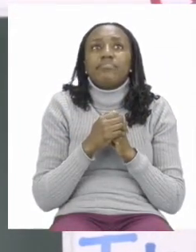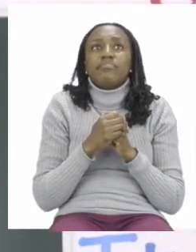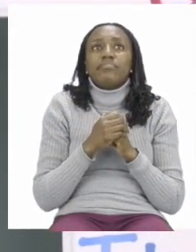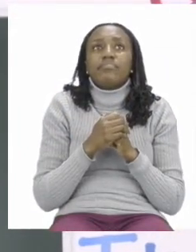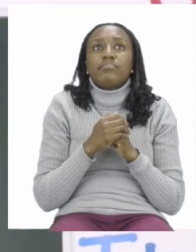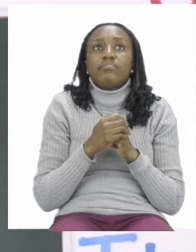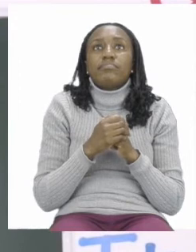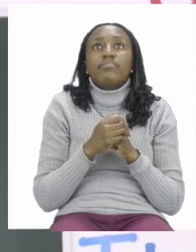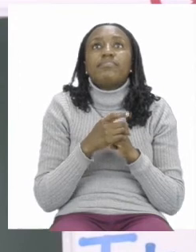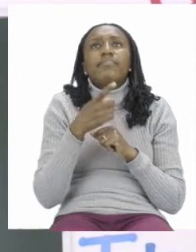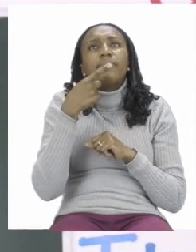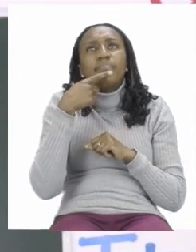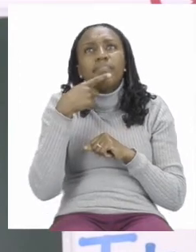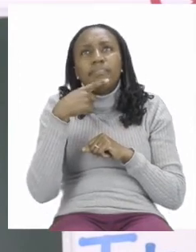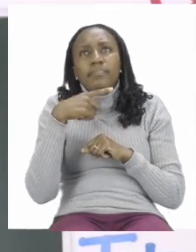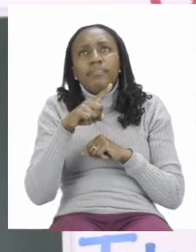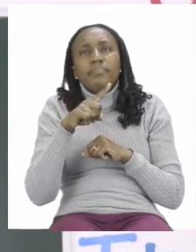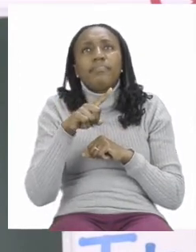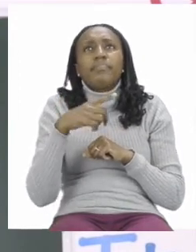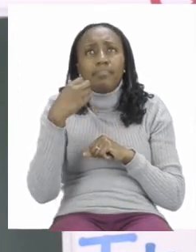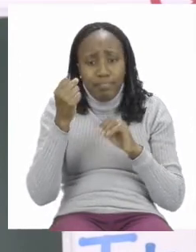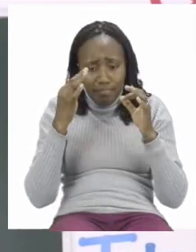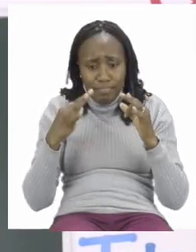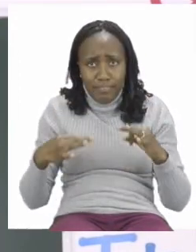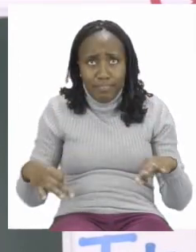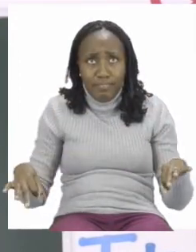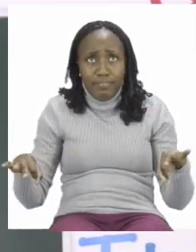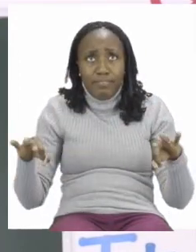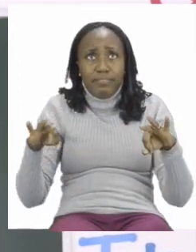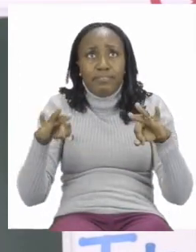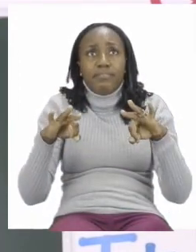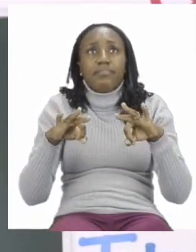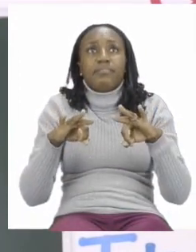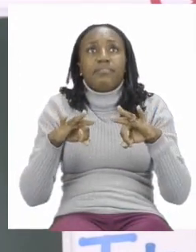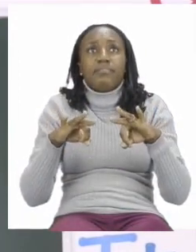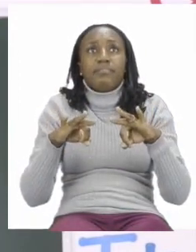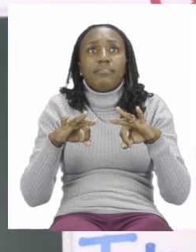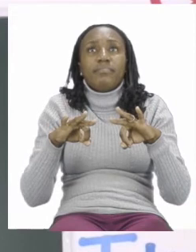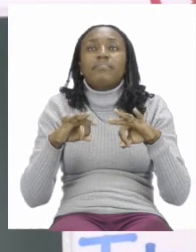Old MacDonald had a farm. And you say,